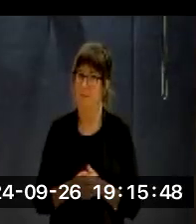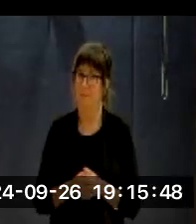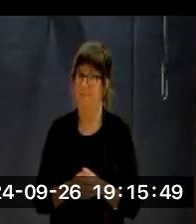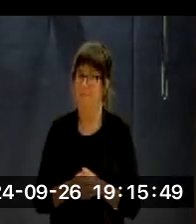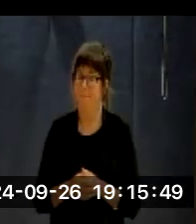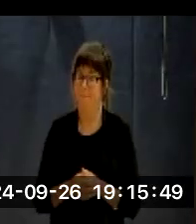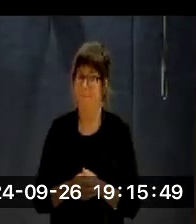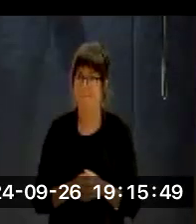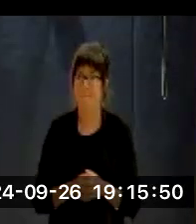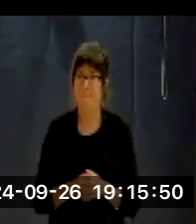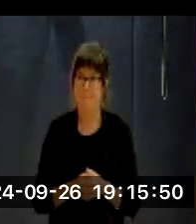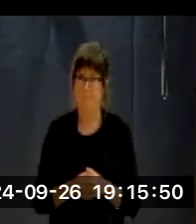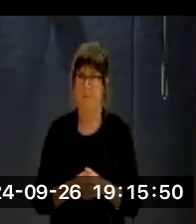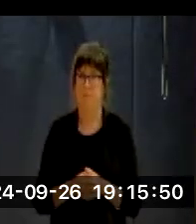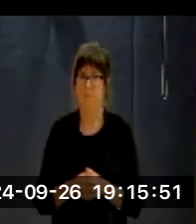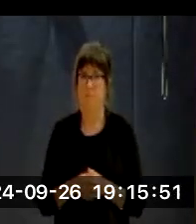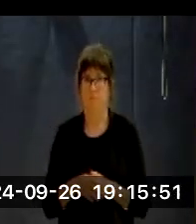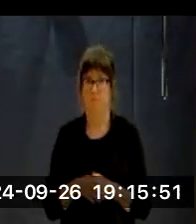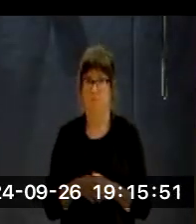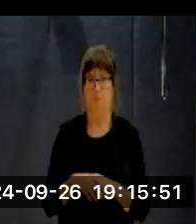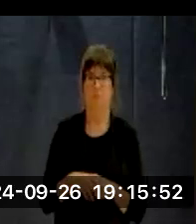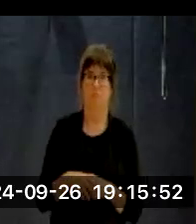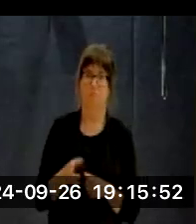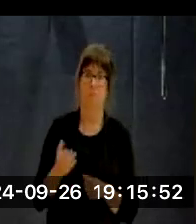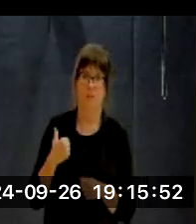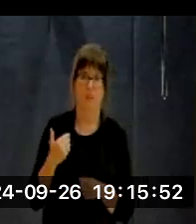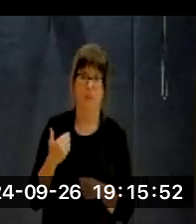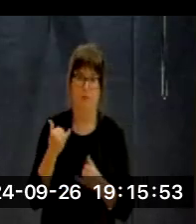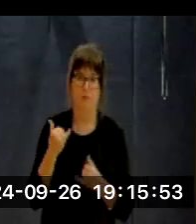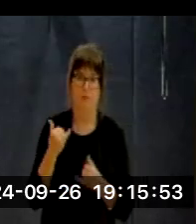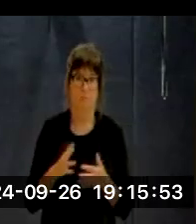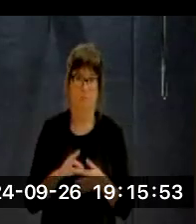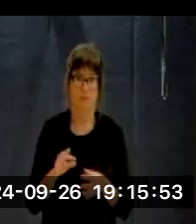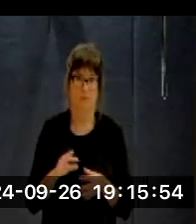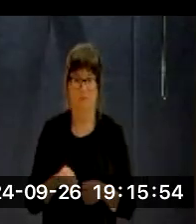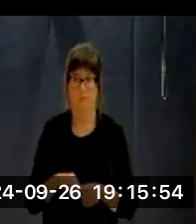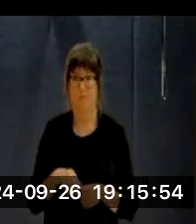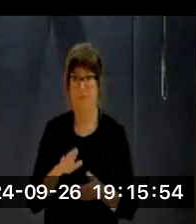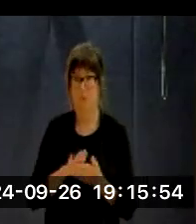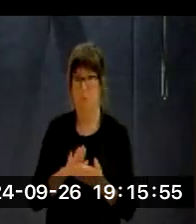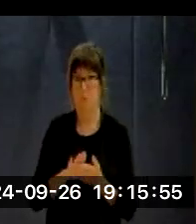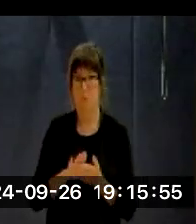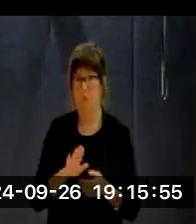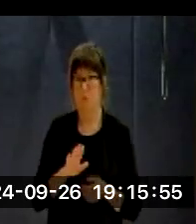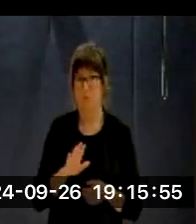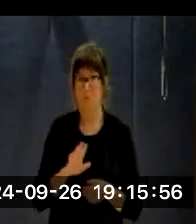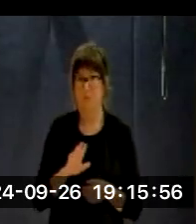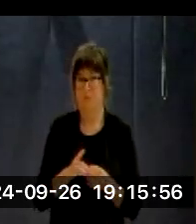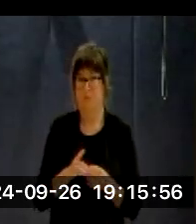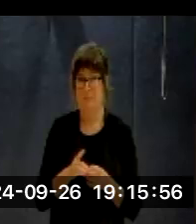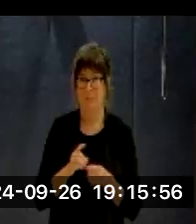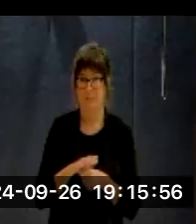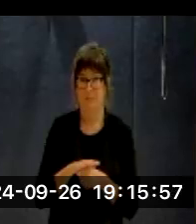As a few of the previous callers have mentioned, school districts are really one